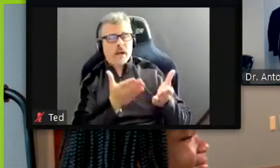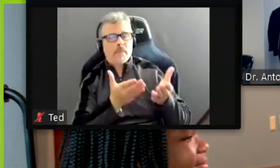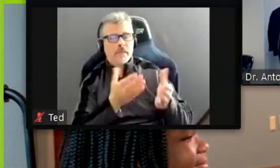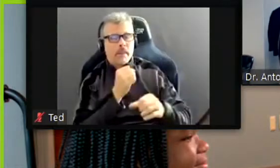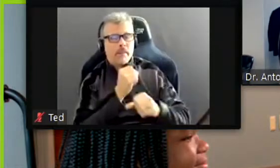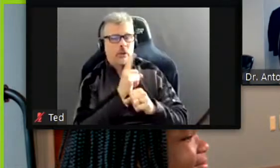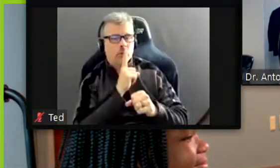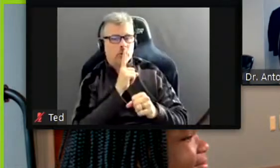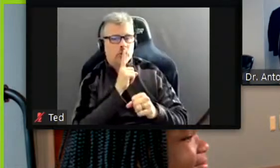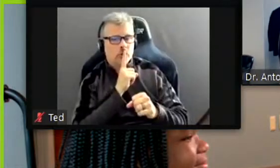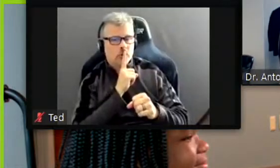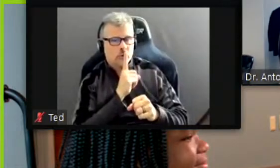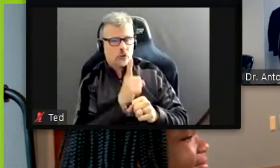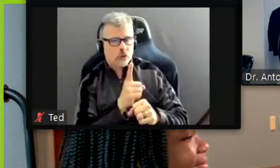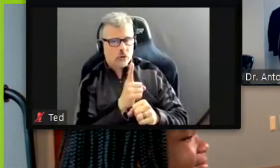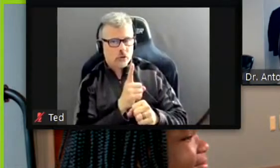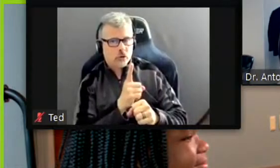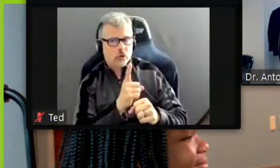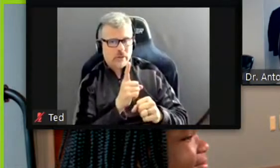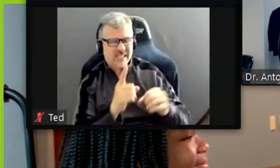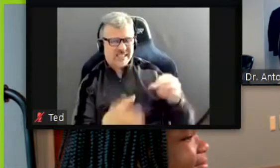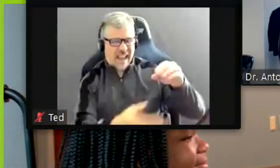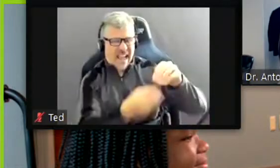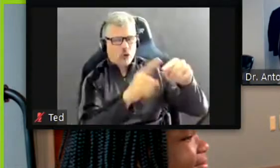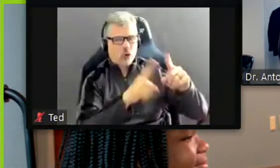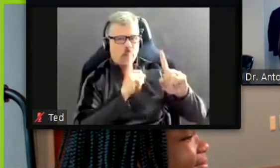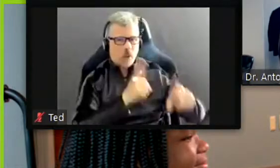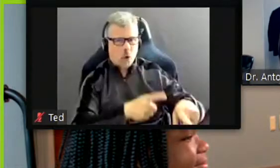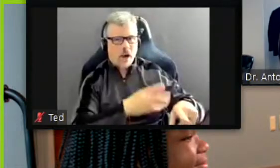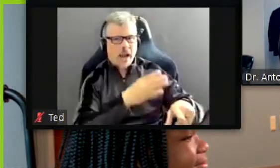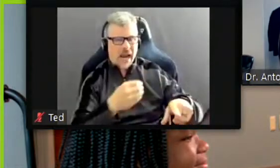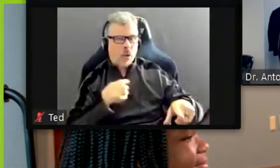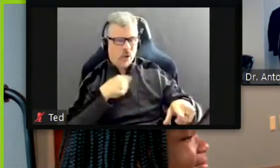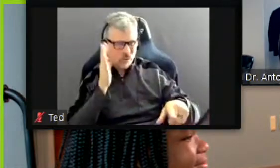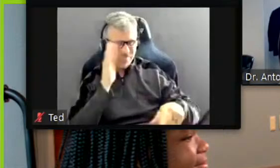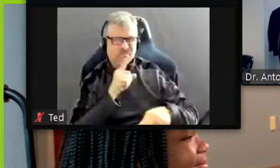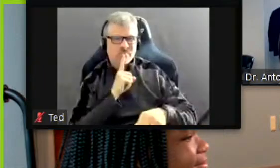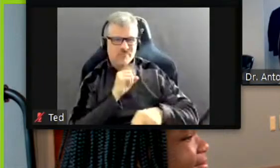that it makes it into the report, and it's things that we'll be working on